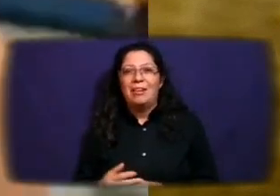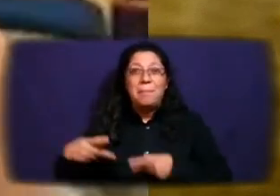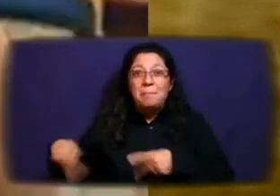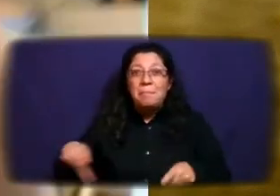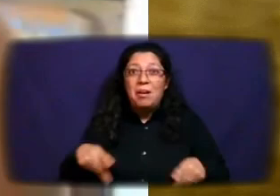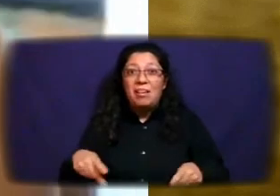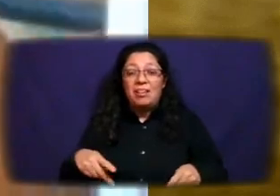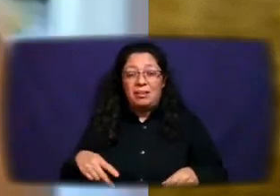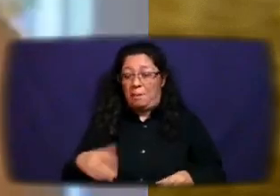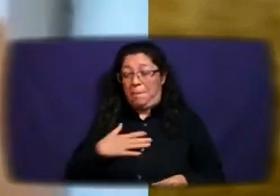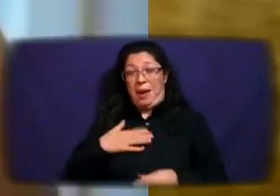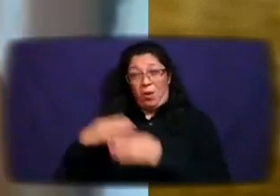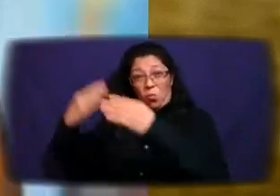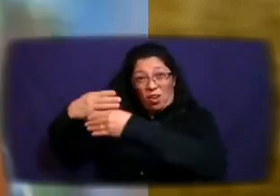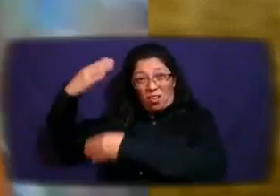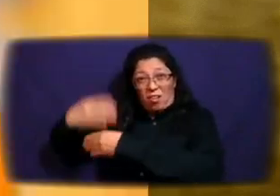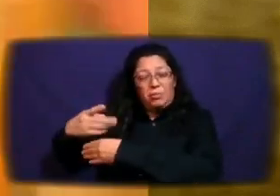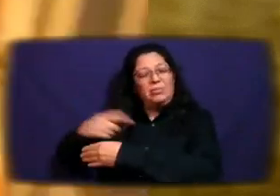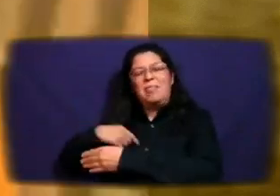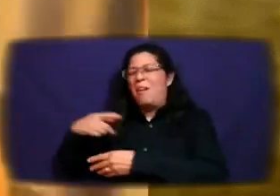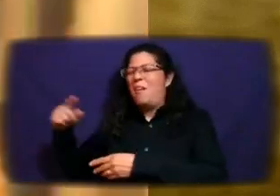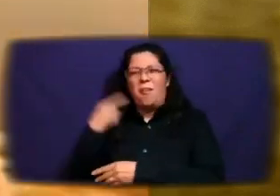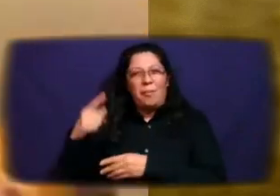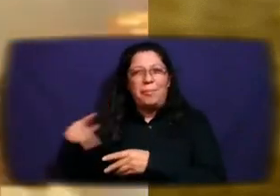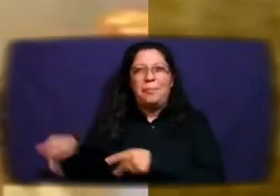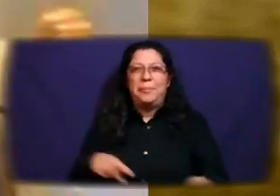party outside my window.